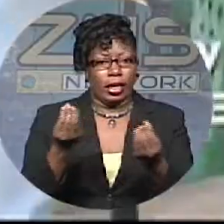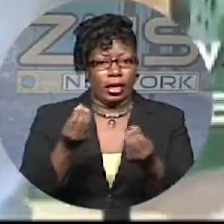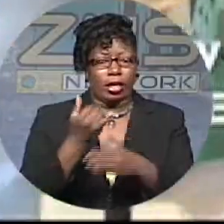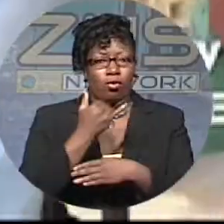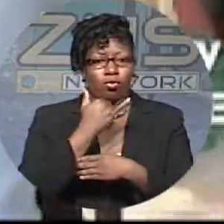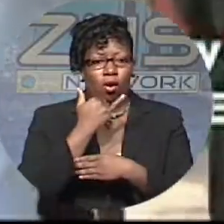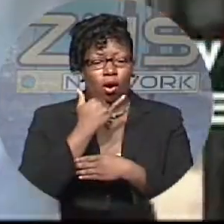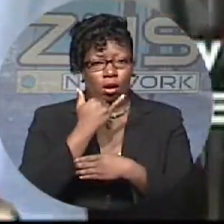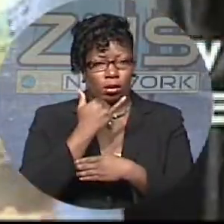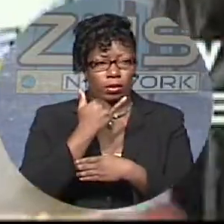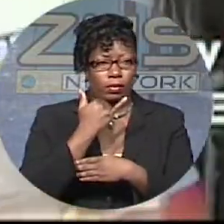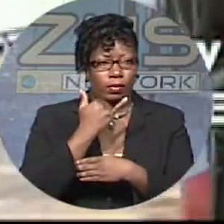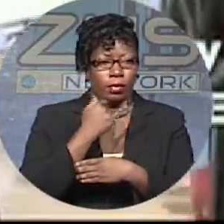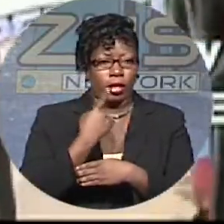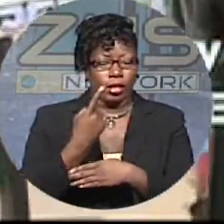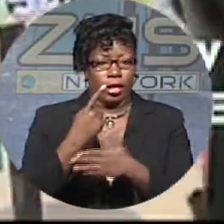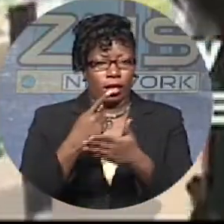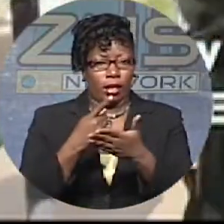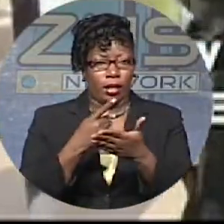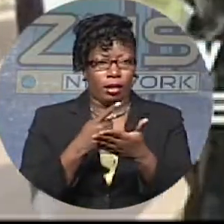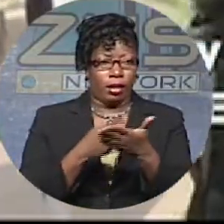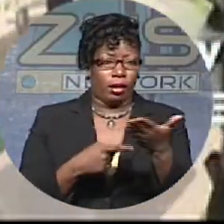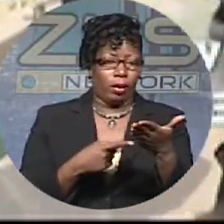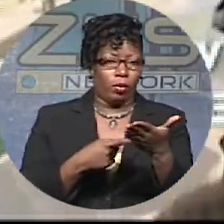the Free National Movement's criticism on the matter.